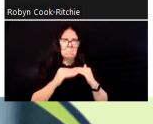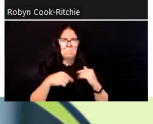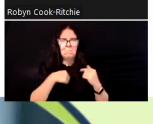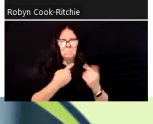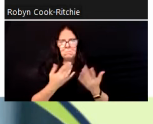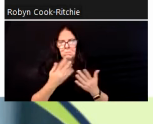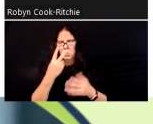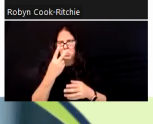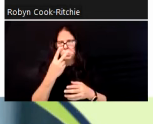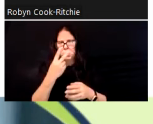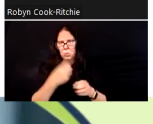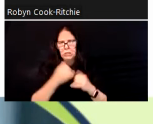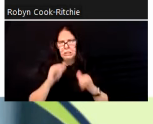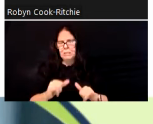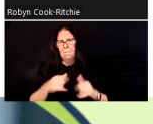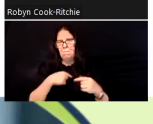2 years.